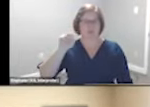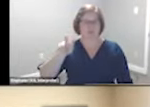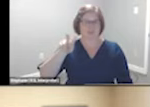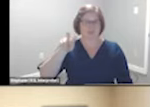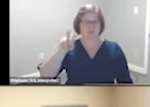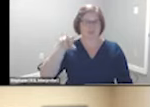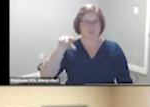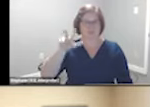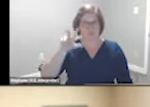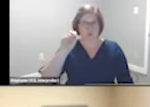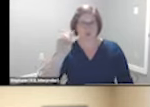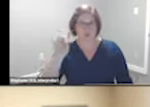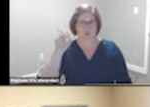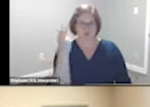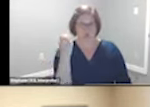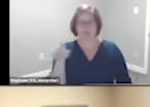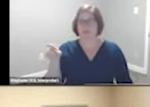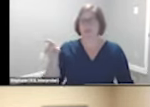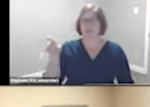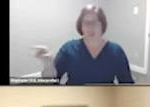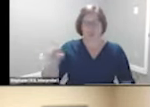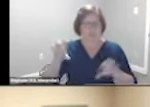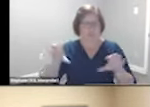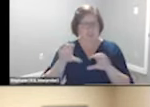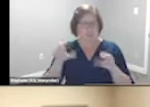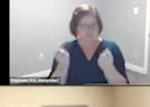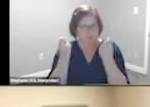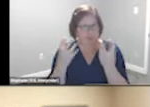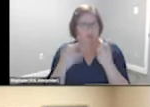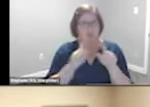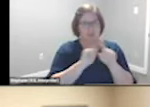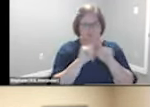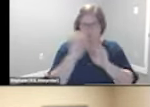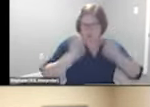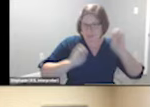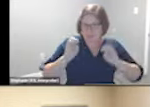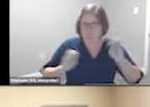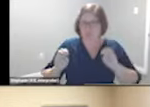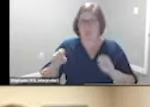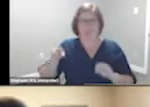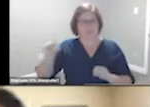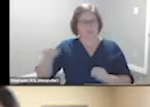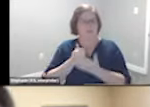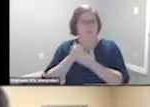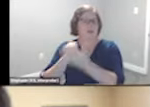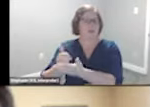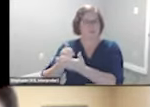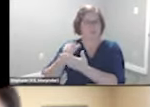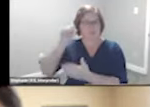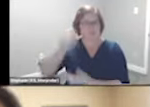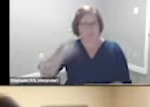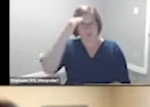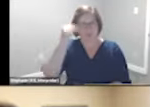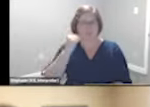International Space Station, Dr. Yi completed an aggressive number of experiments contributing to South Korea's science textbooks and science